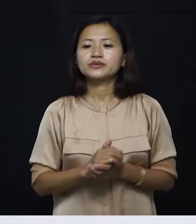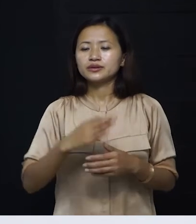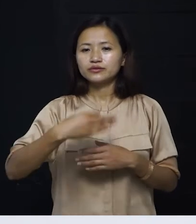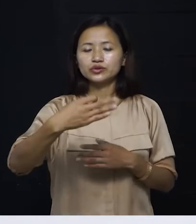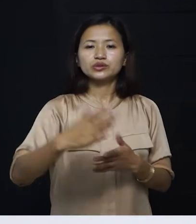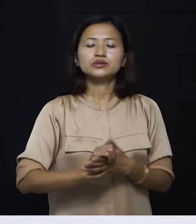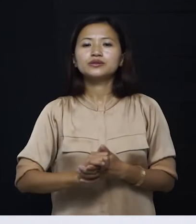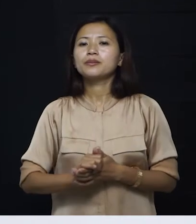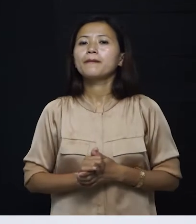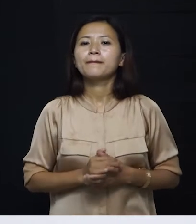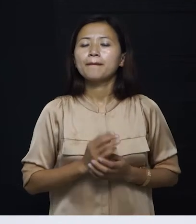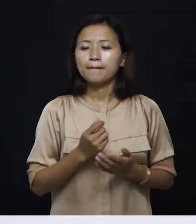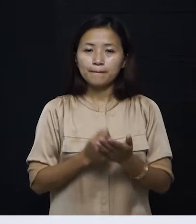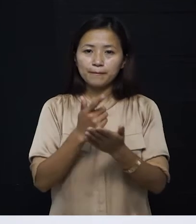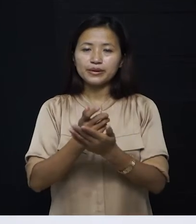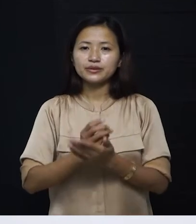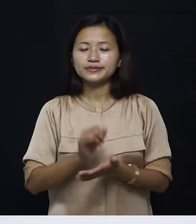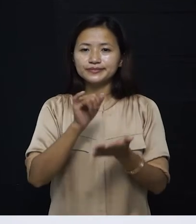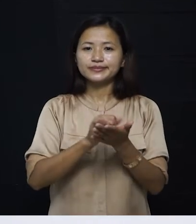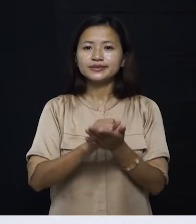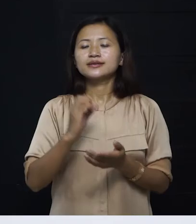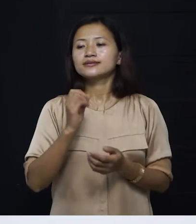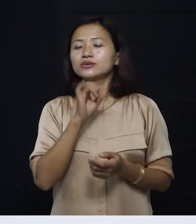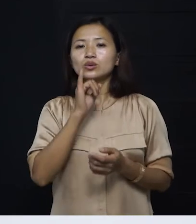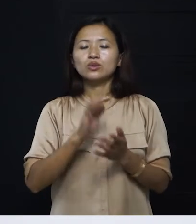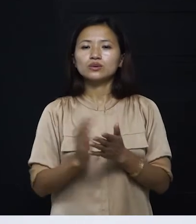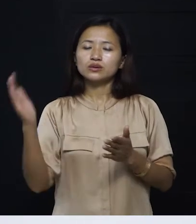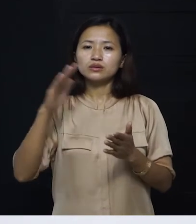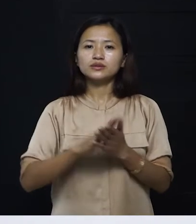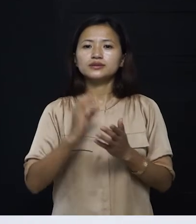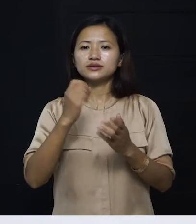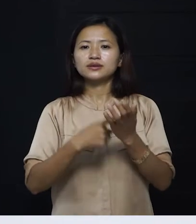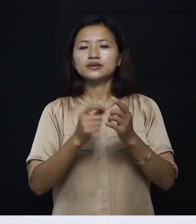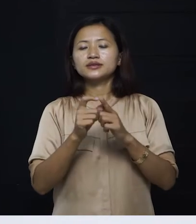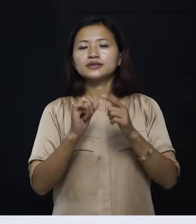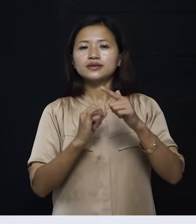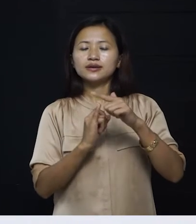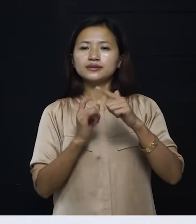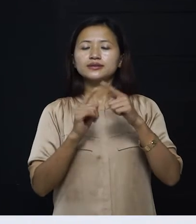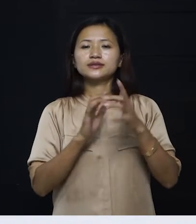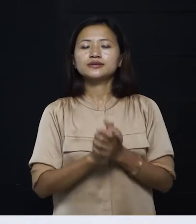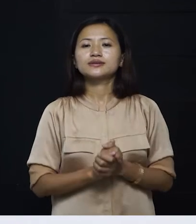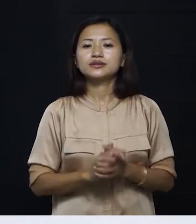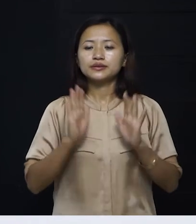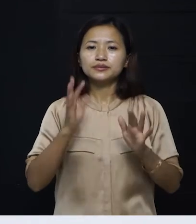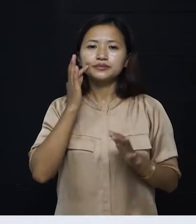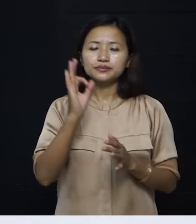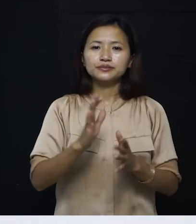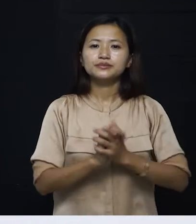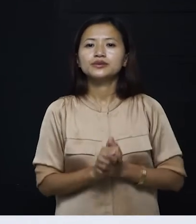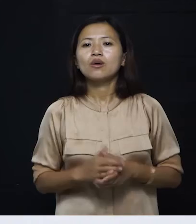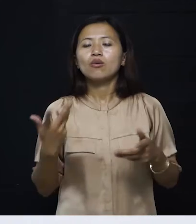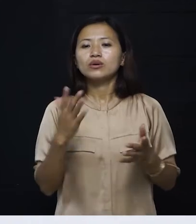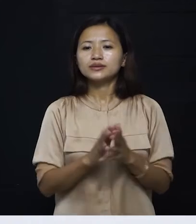future payment. So that is called as the credit, and that is also another important point, okay? Because here, why